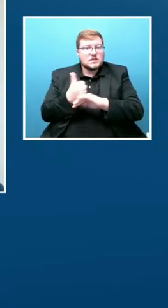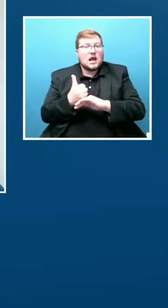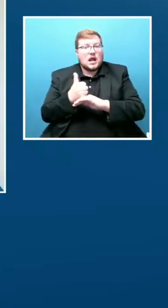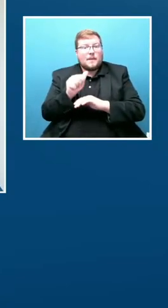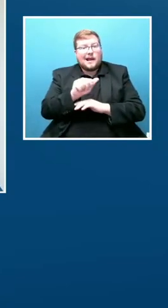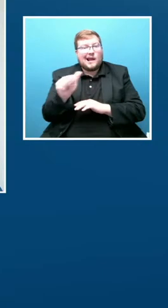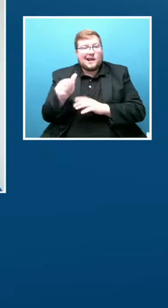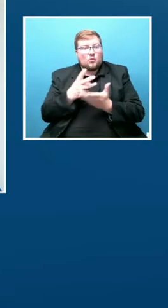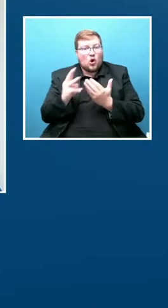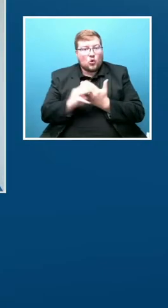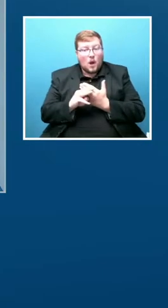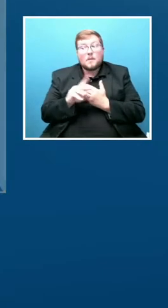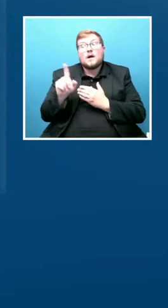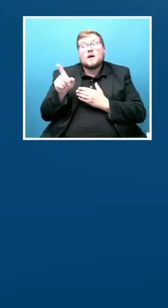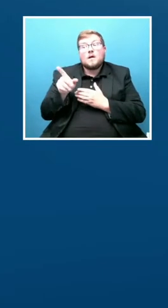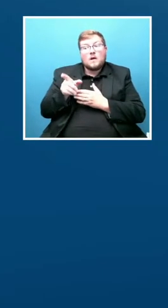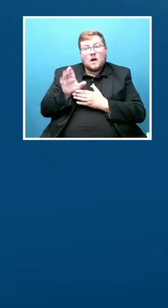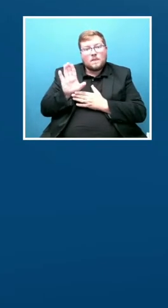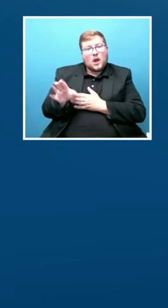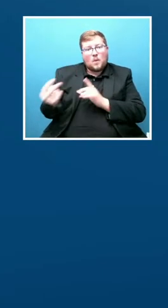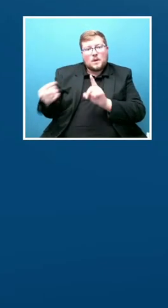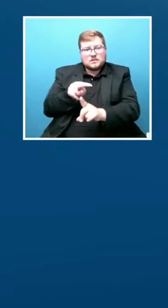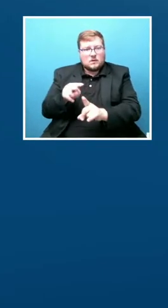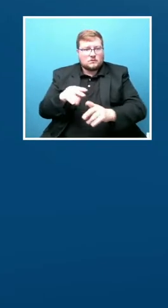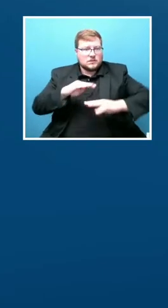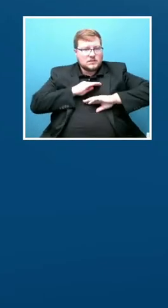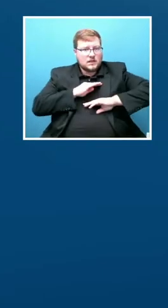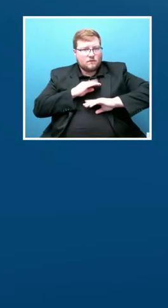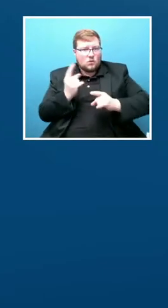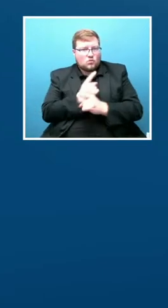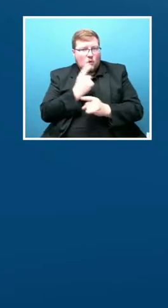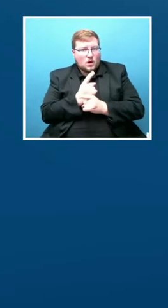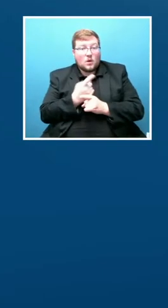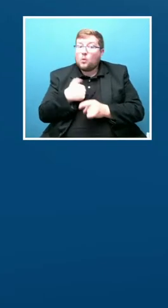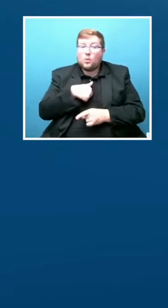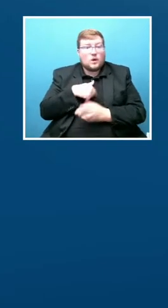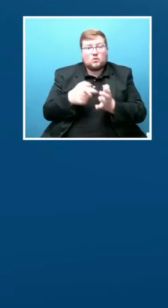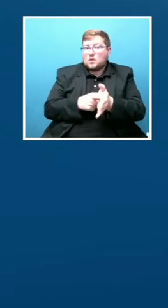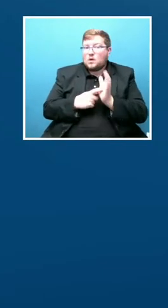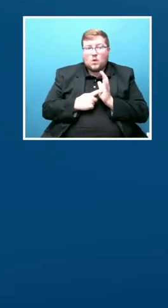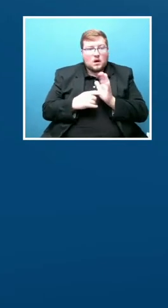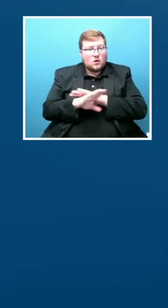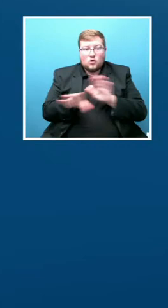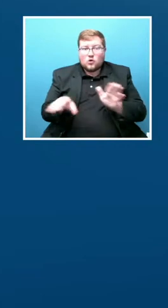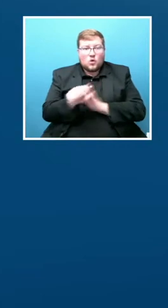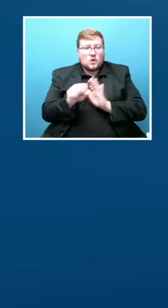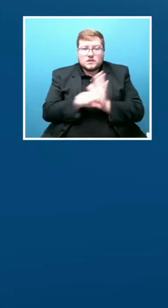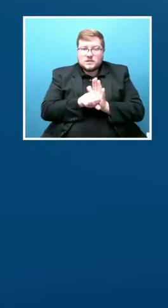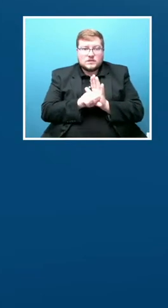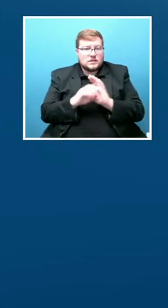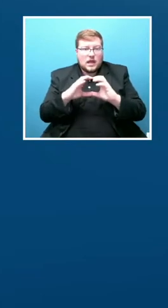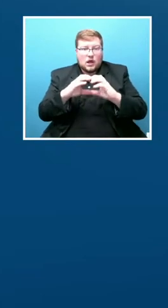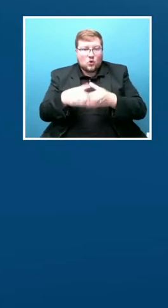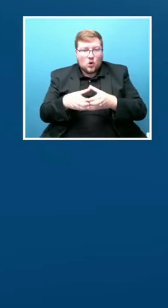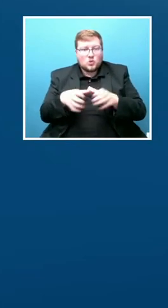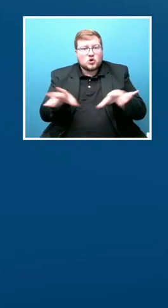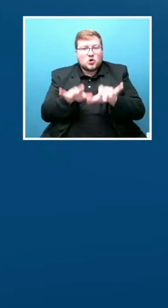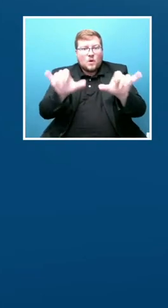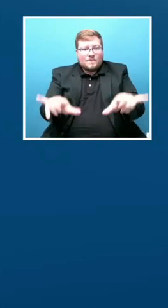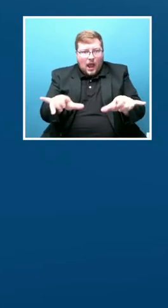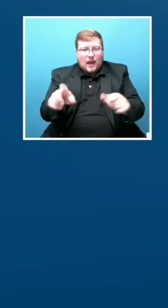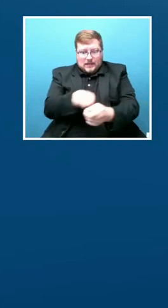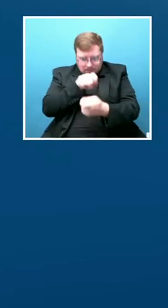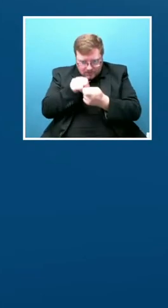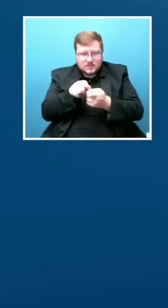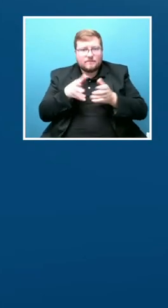manner that they see fit. We do not require any state party to do this any kind of particular